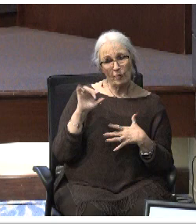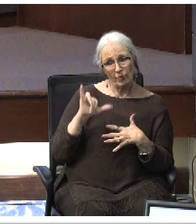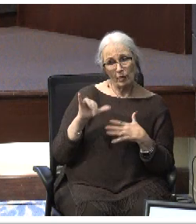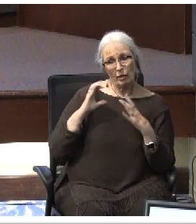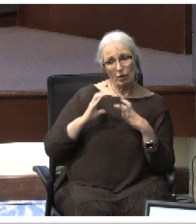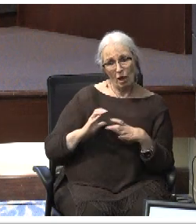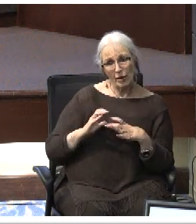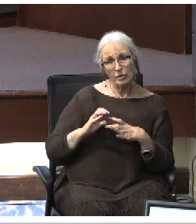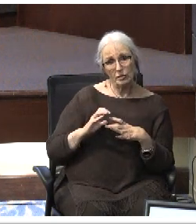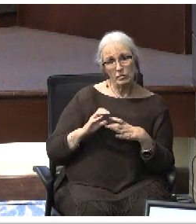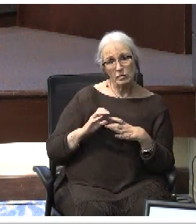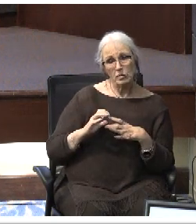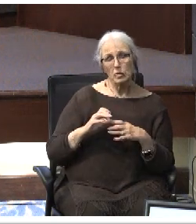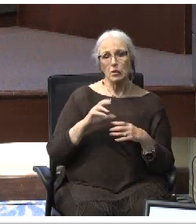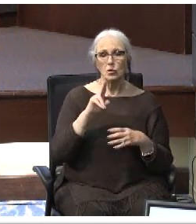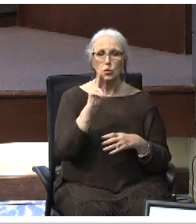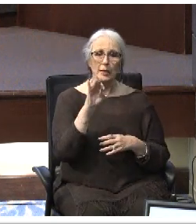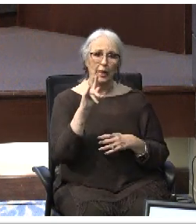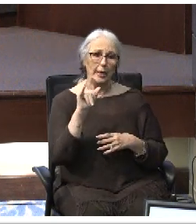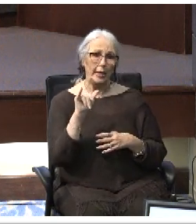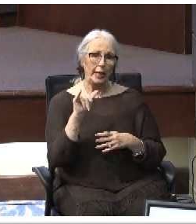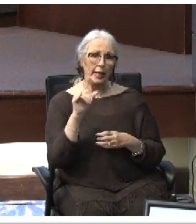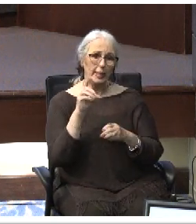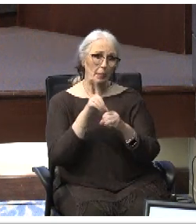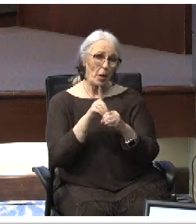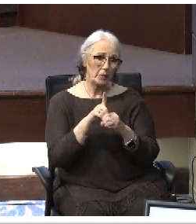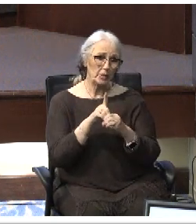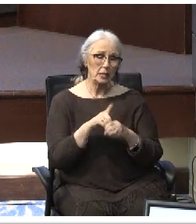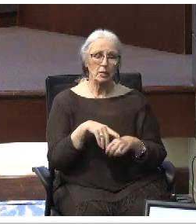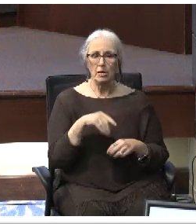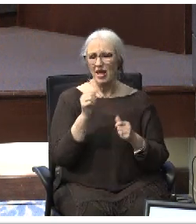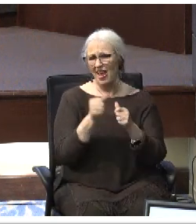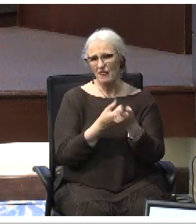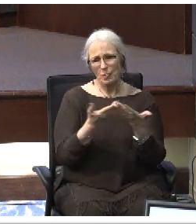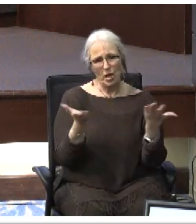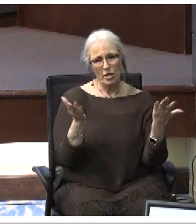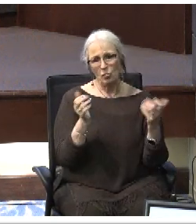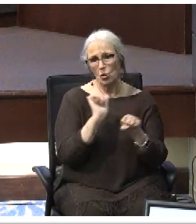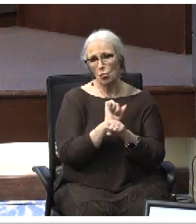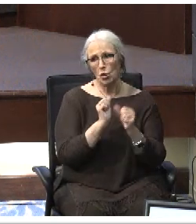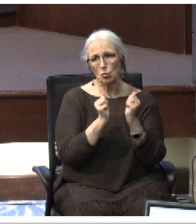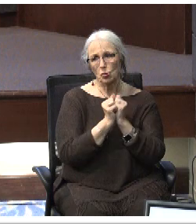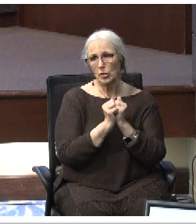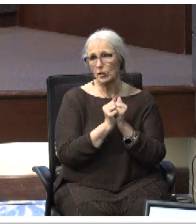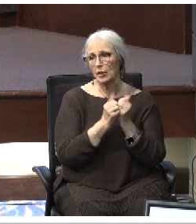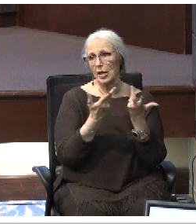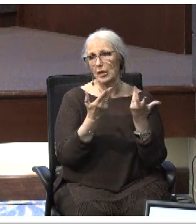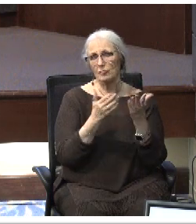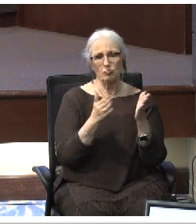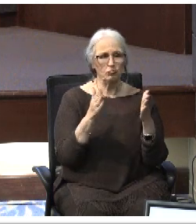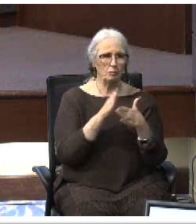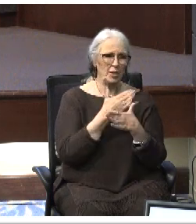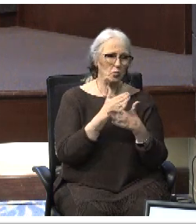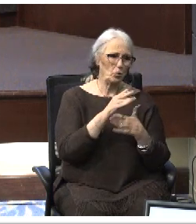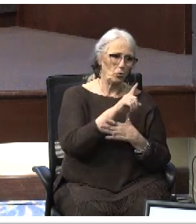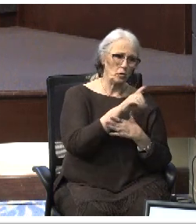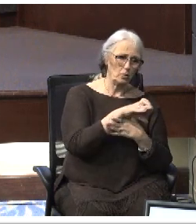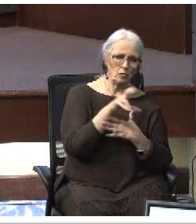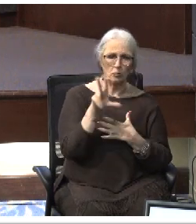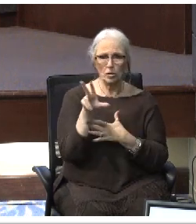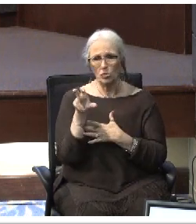do things. Utility deposits accompany almost every single person that we work with. Those range anywhere from $100 to